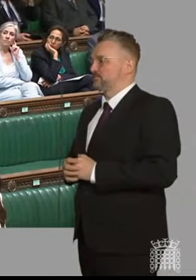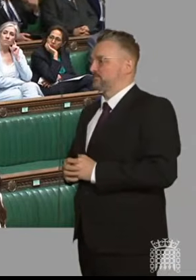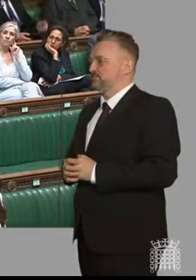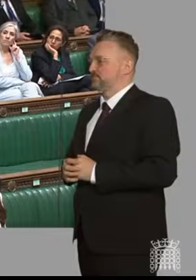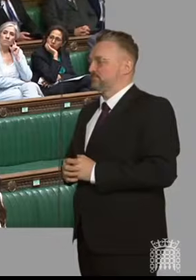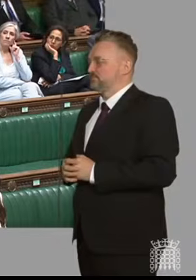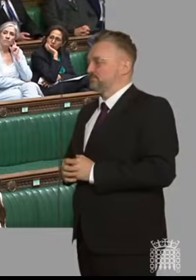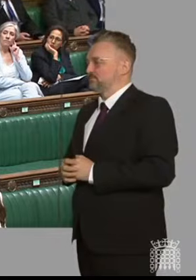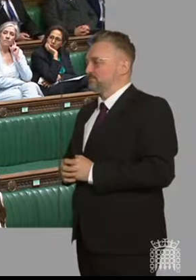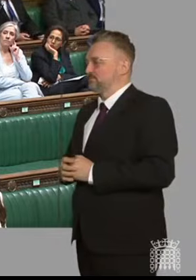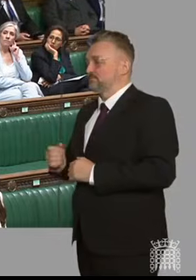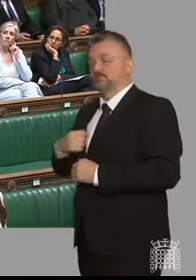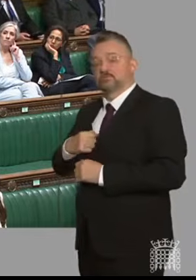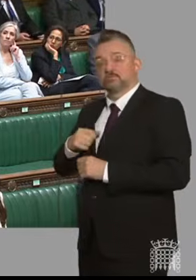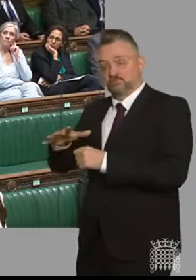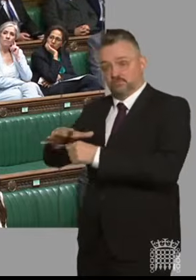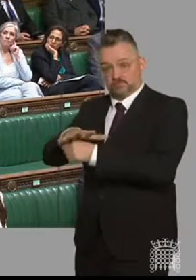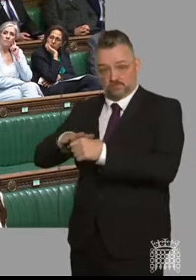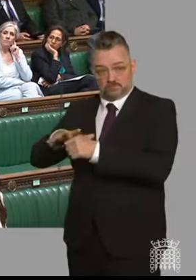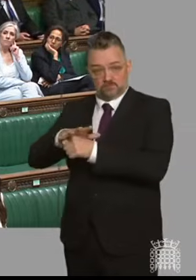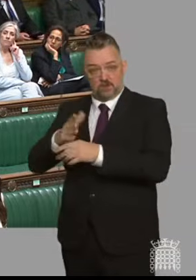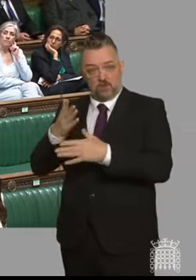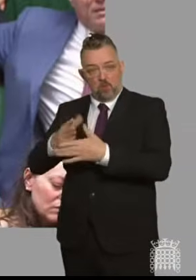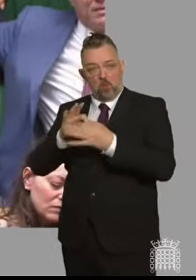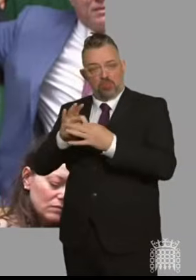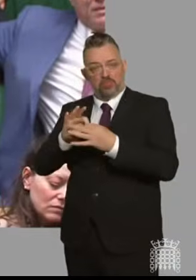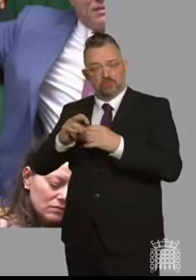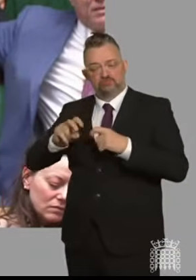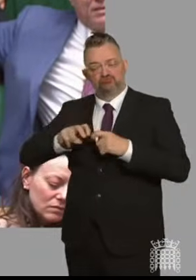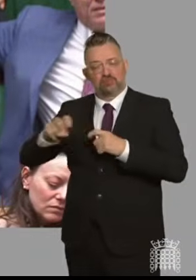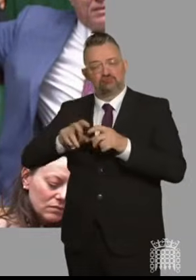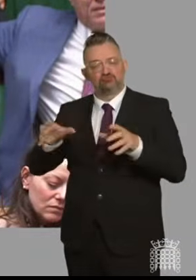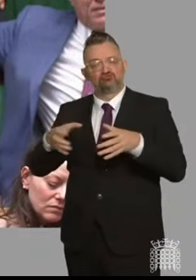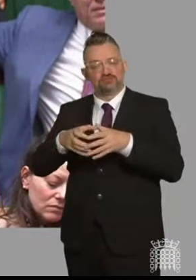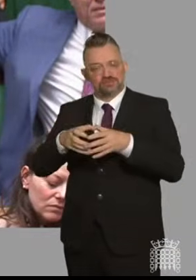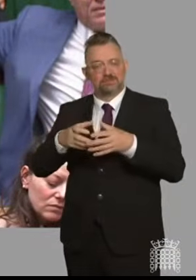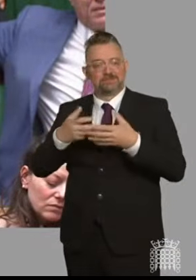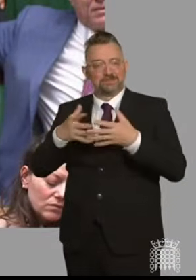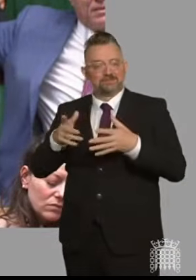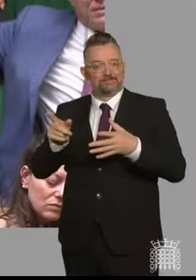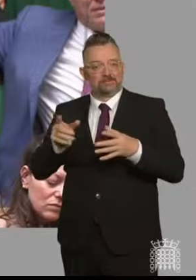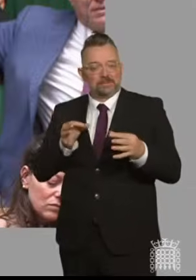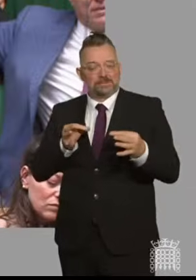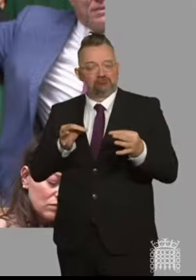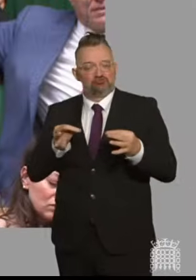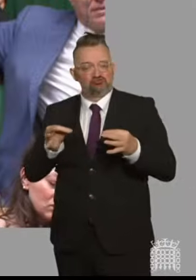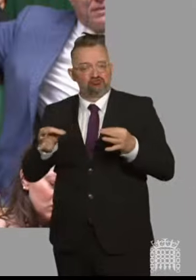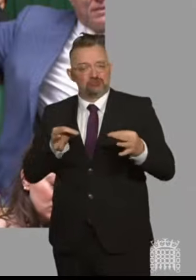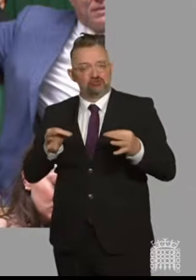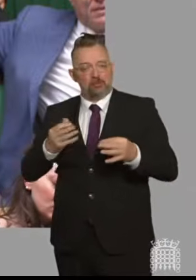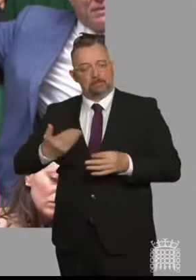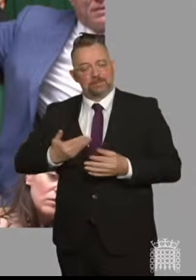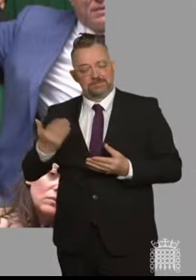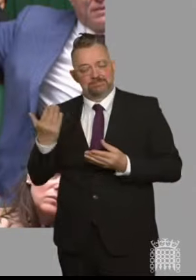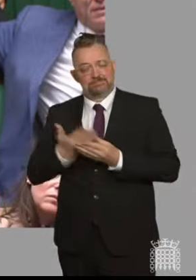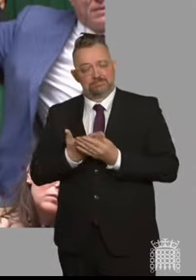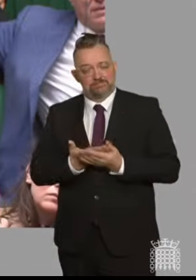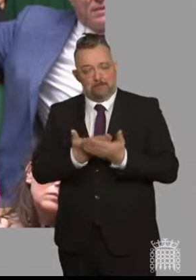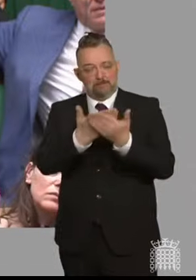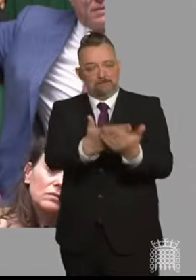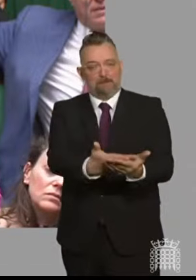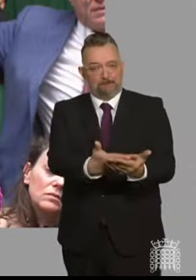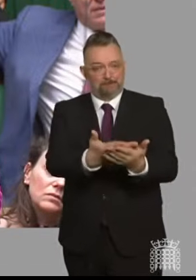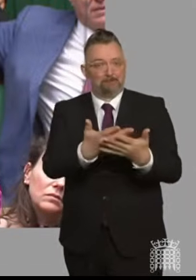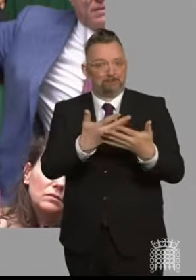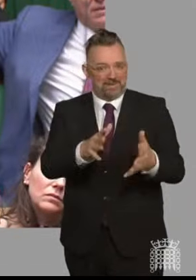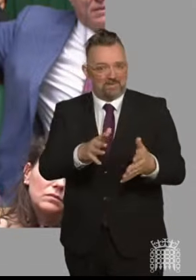Group, submitted a robust strategic business case to the government in July 2022 for the reopening of a train station in